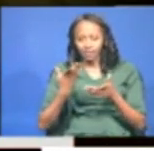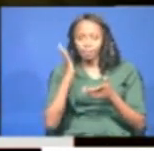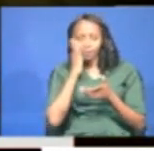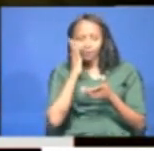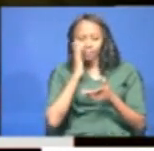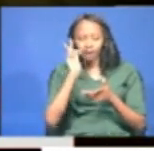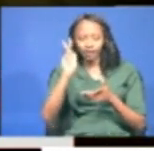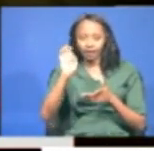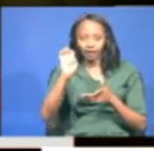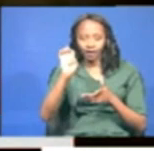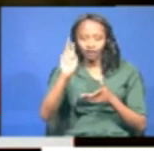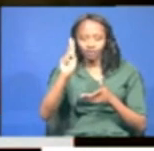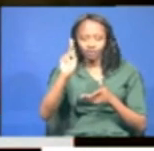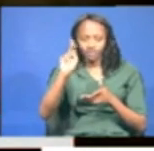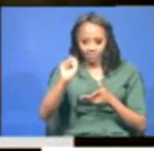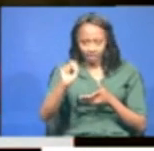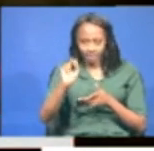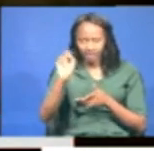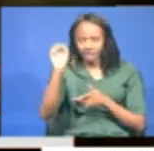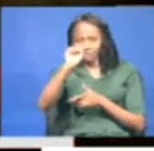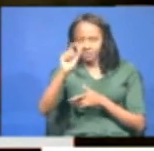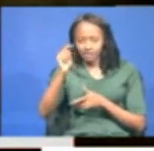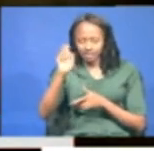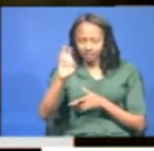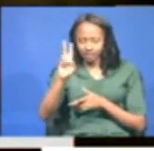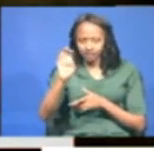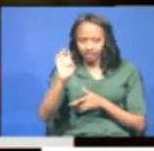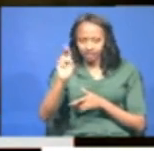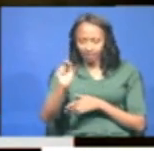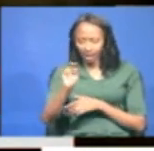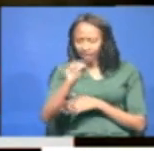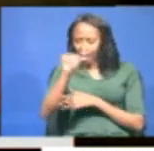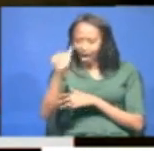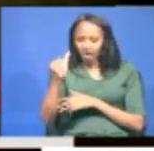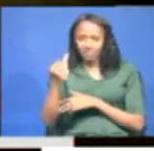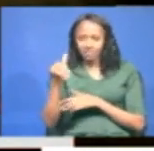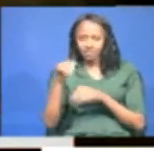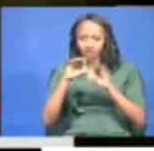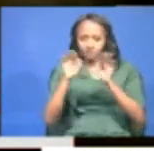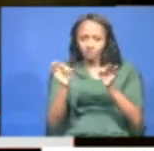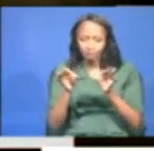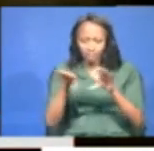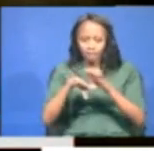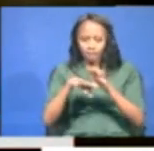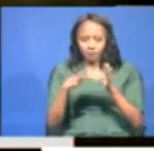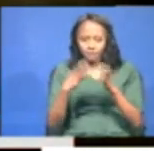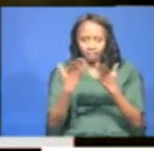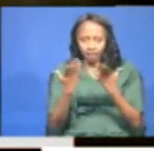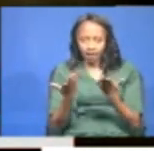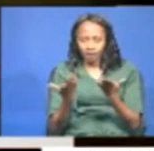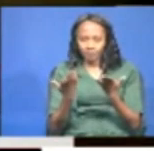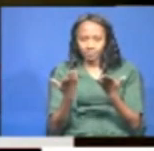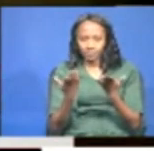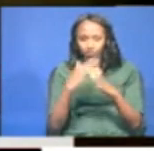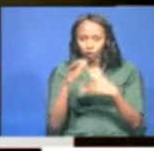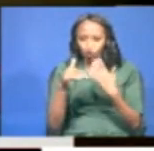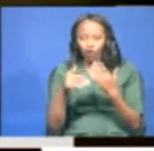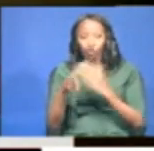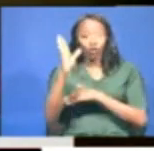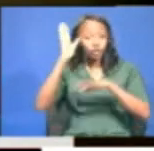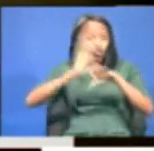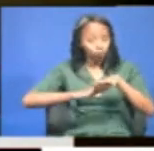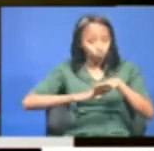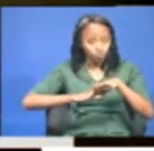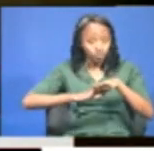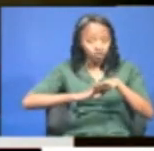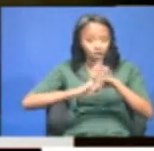and all the rest of our people, and all the people who have come here. God is good,